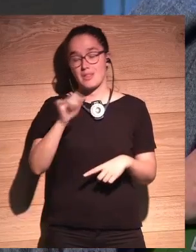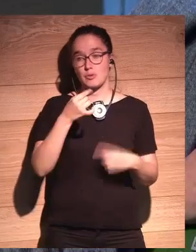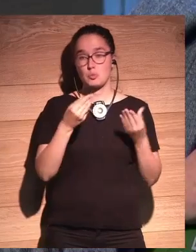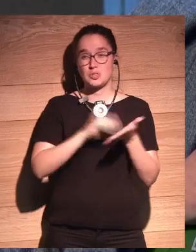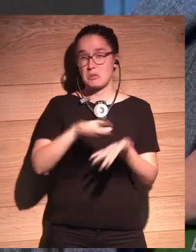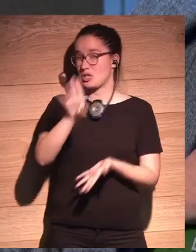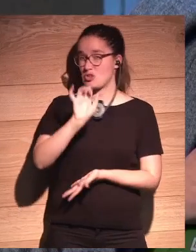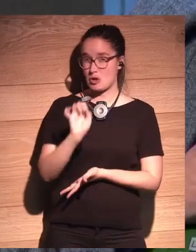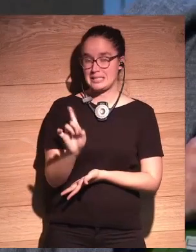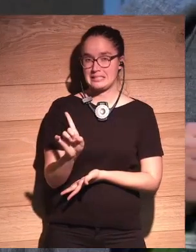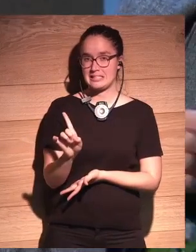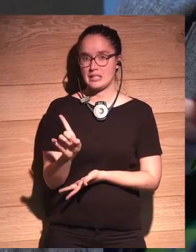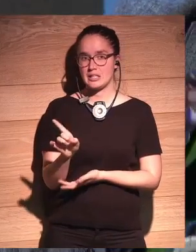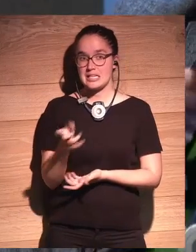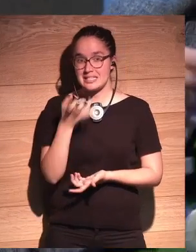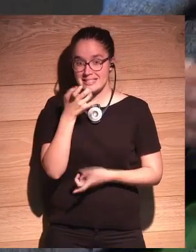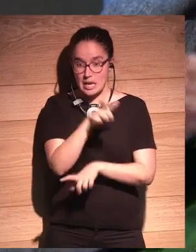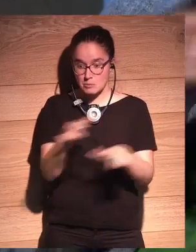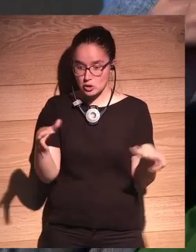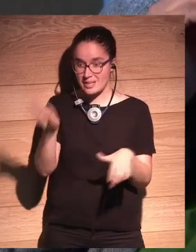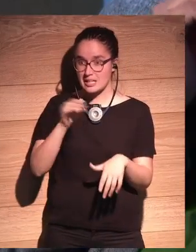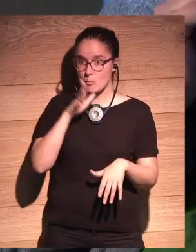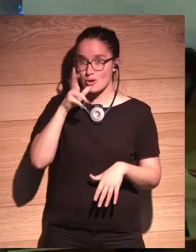they are important.